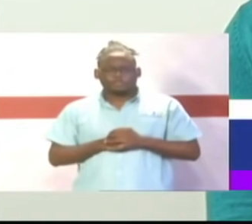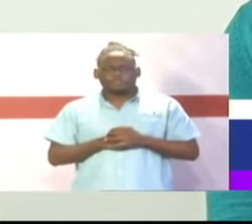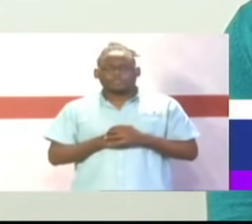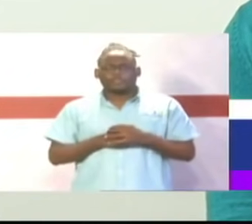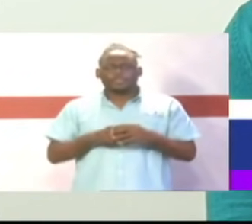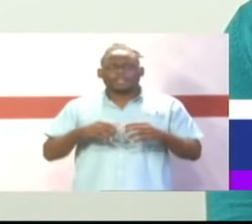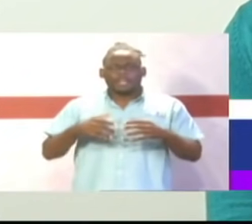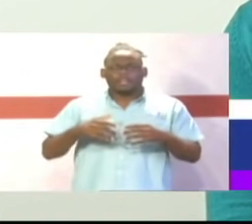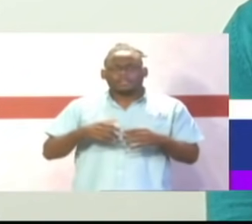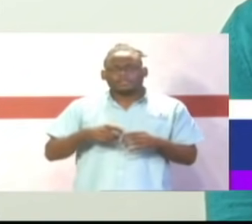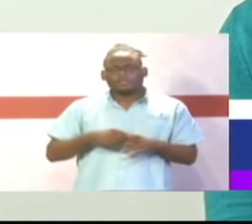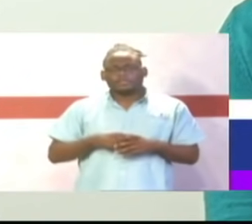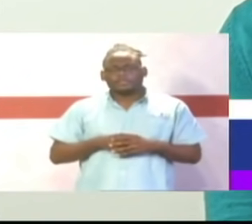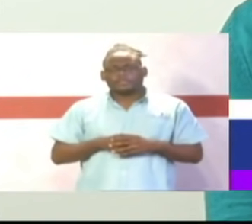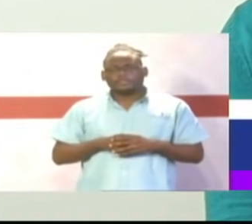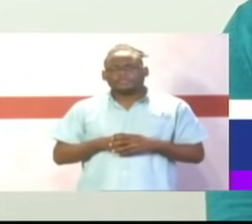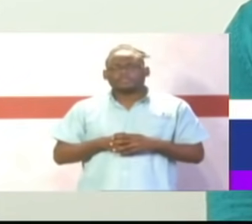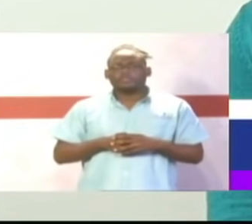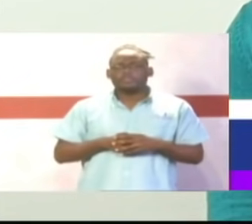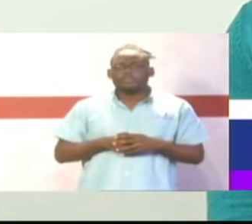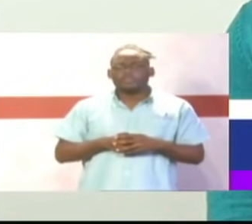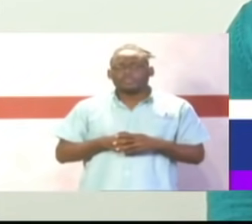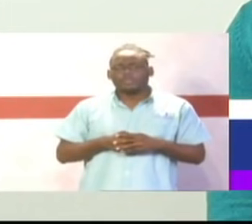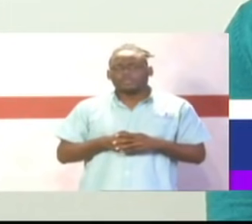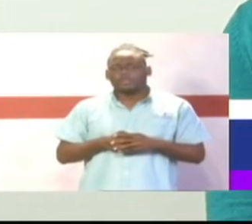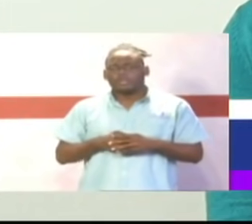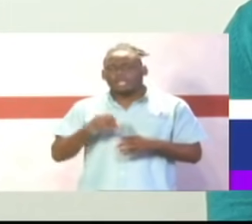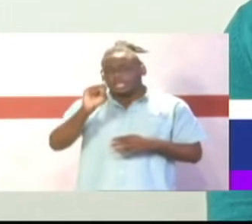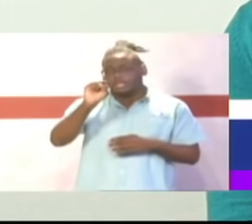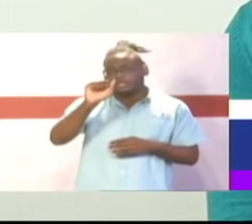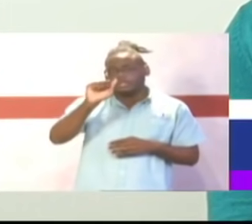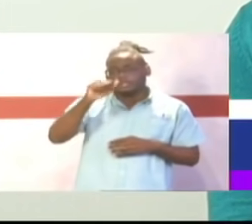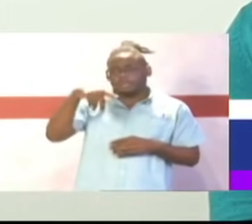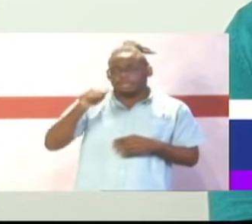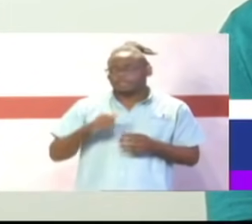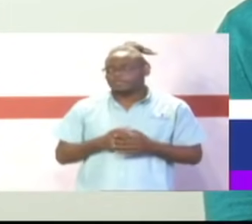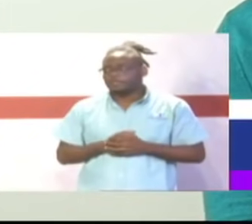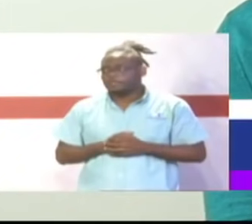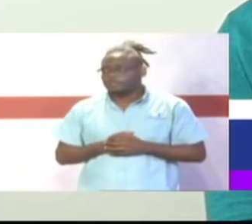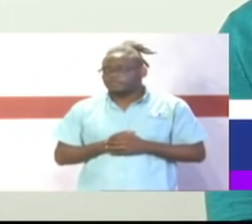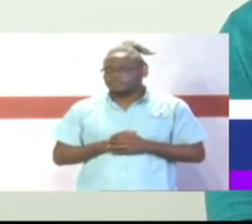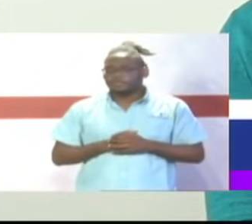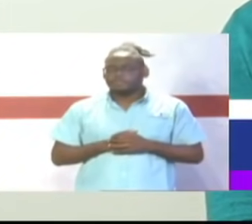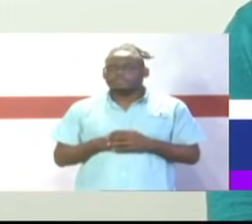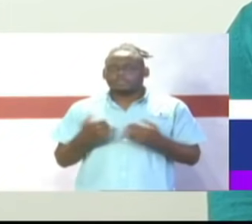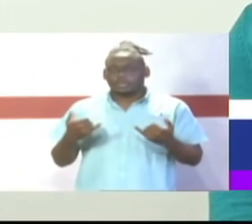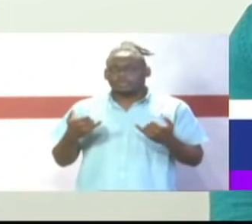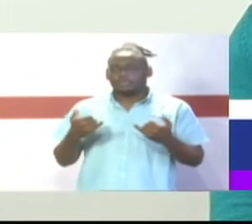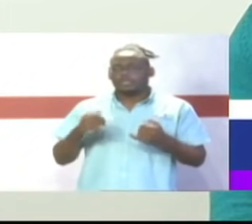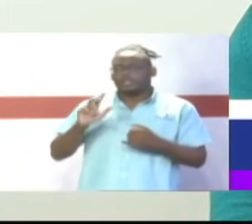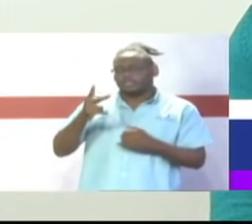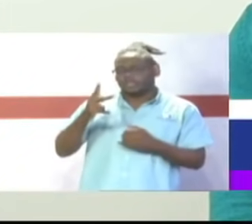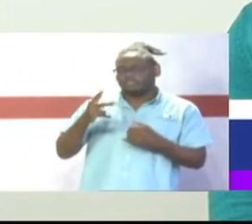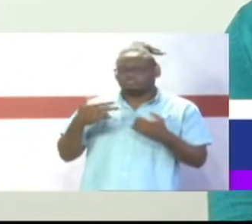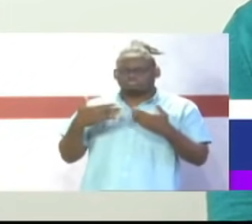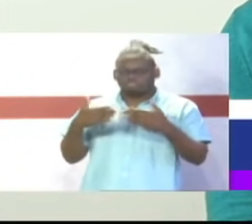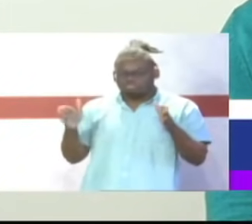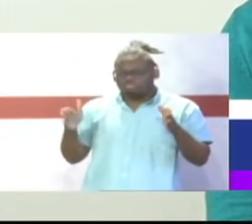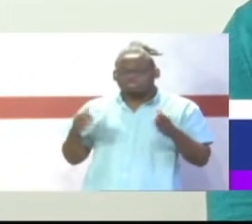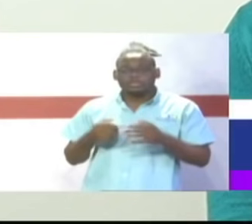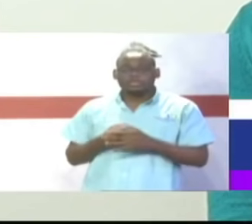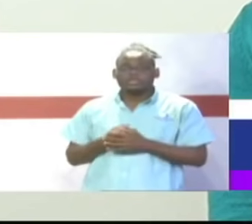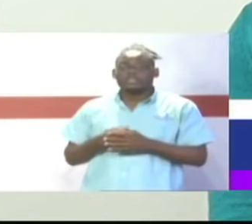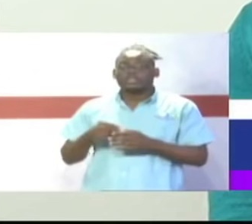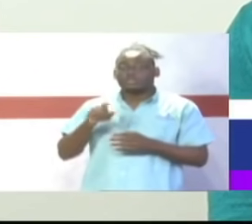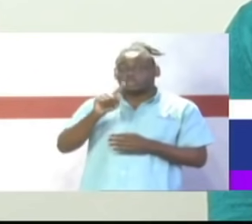and SAPA is open until 3 today and until noon tomorrow. And those of you who need your second dose of AZ, Paddock, UTT